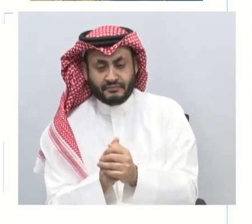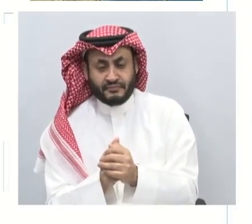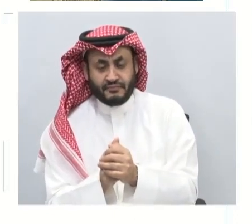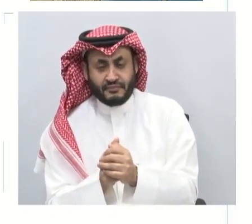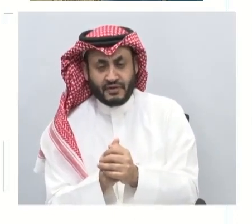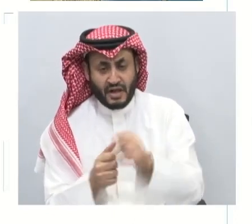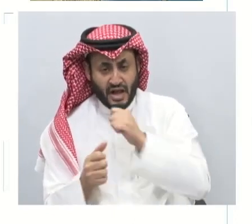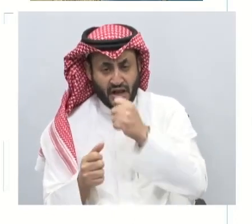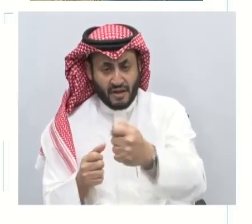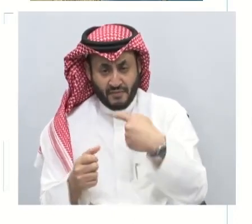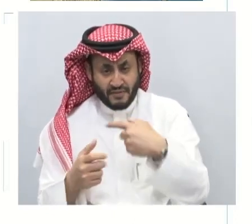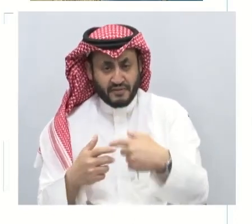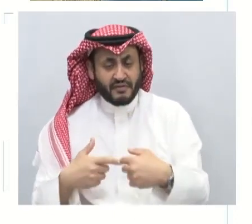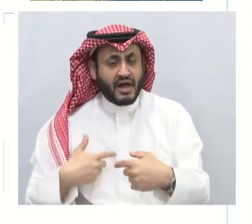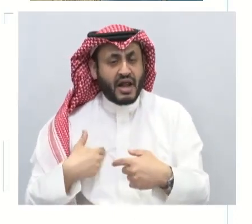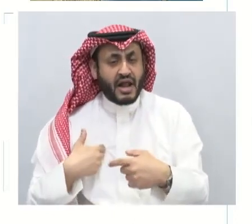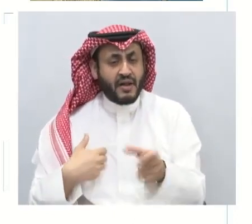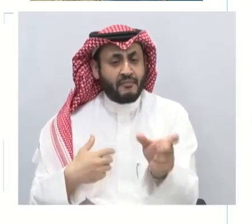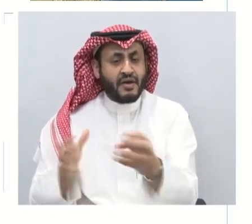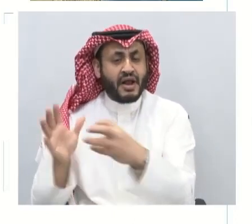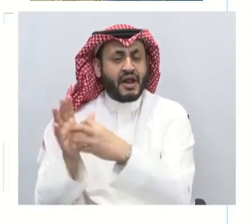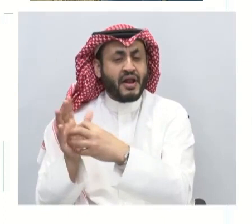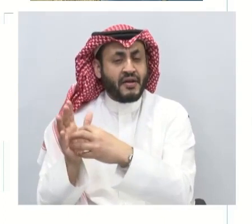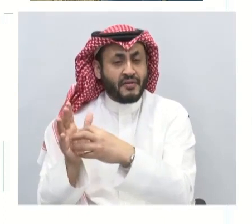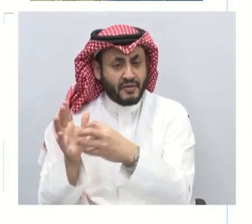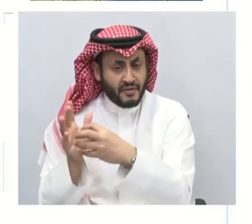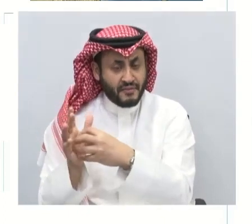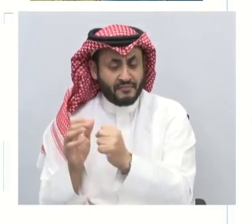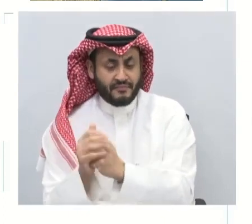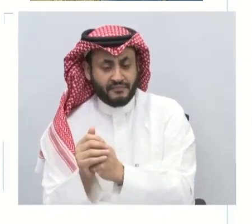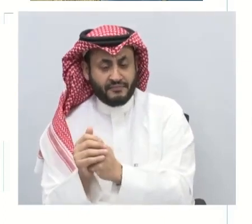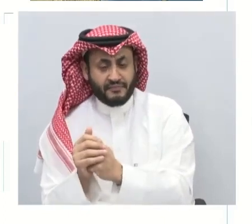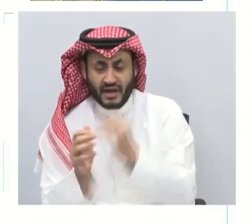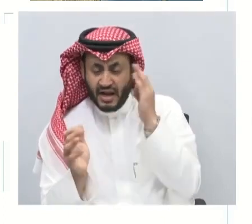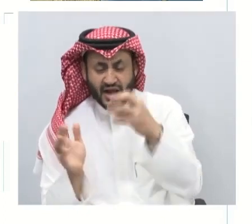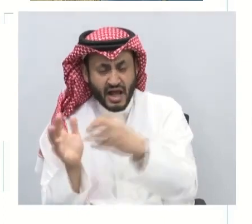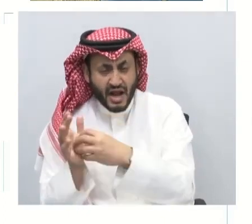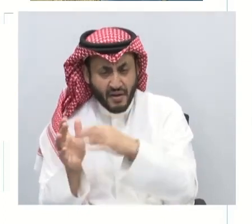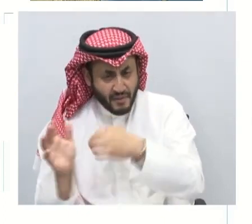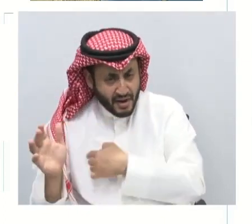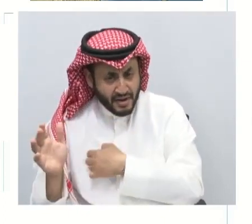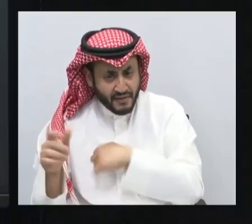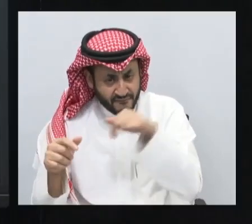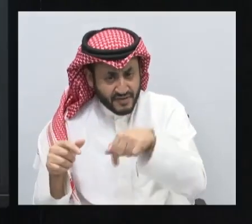forecaster say the name of the place the weather report is for? You will listen now and you will try to find out if the